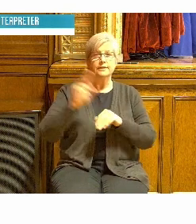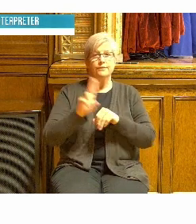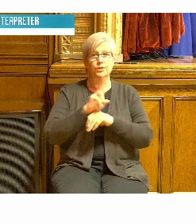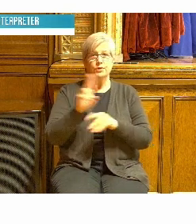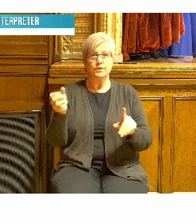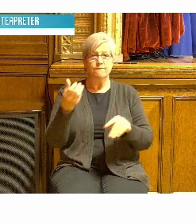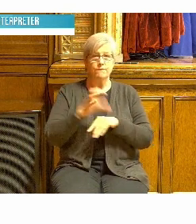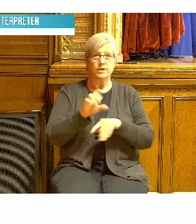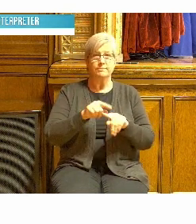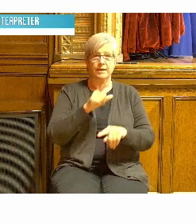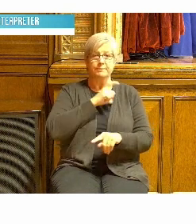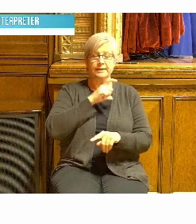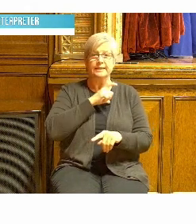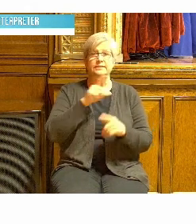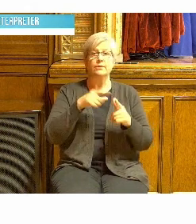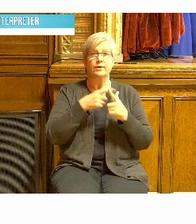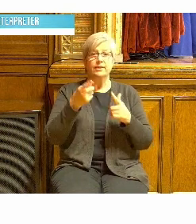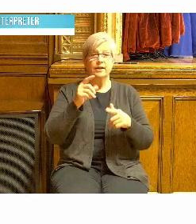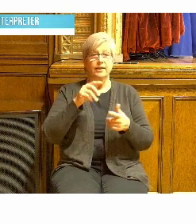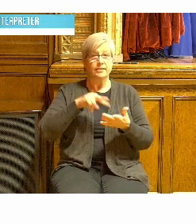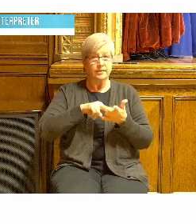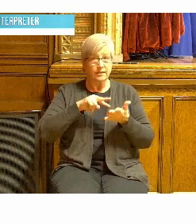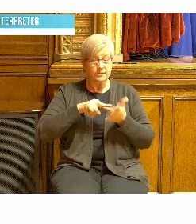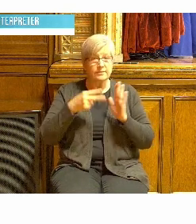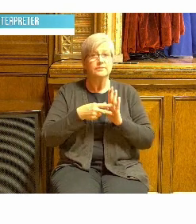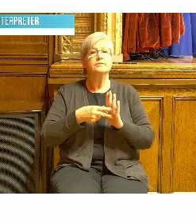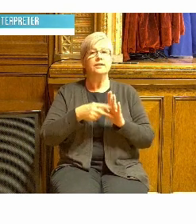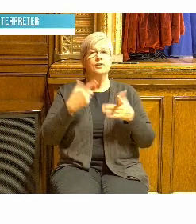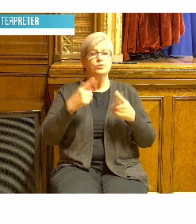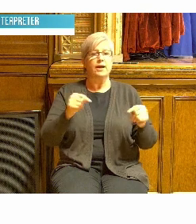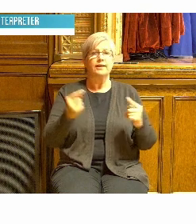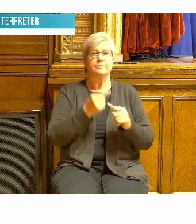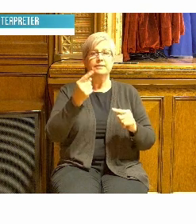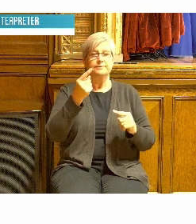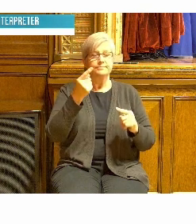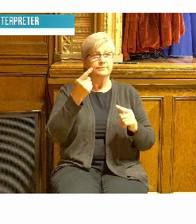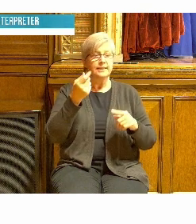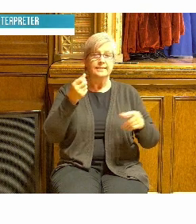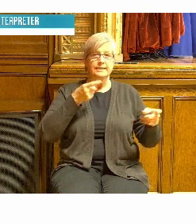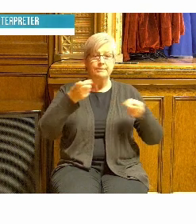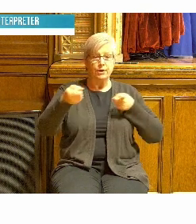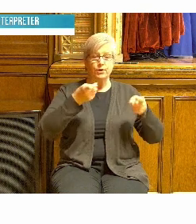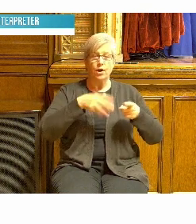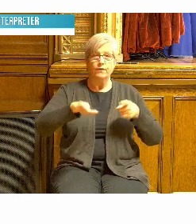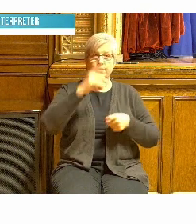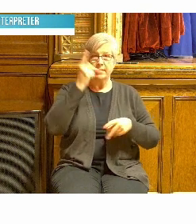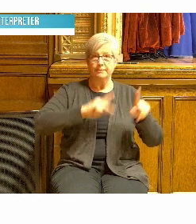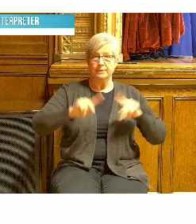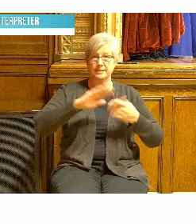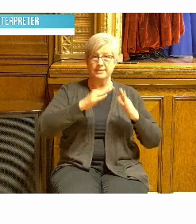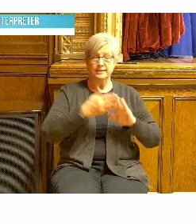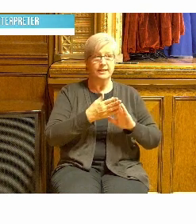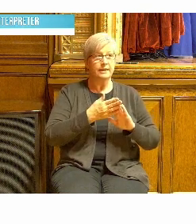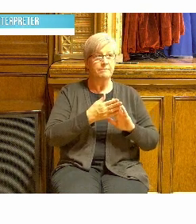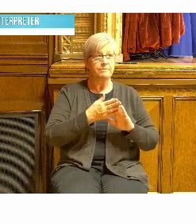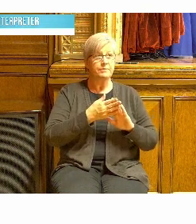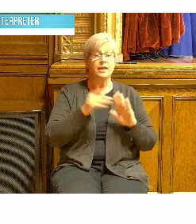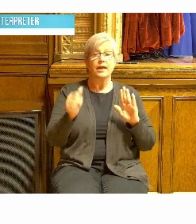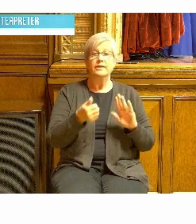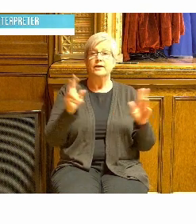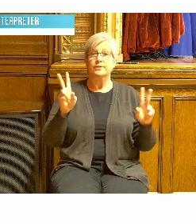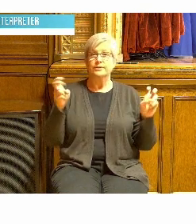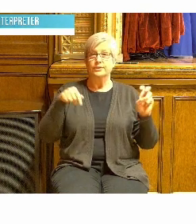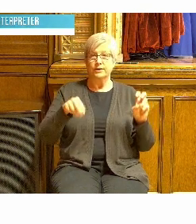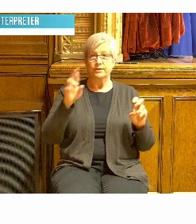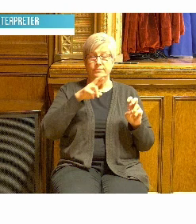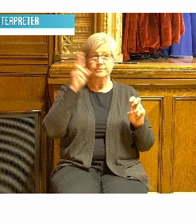police, with the officer's intention being to inflict fear and uphold a sense of superiority over Black people in this city. Another prominent issue here in